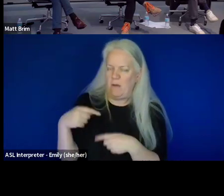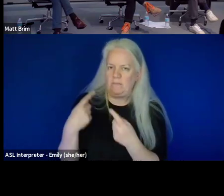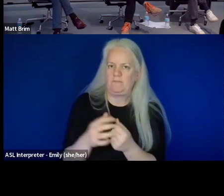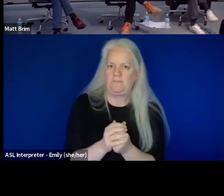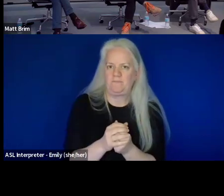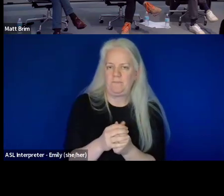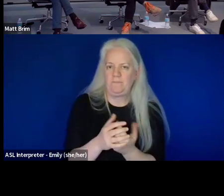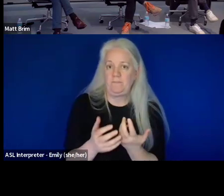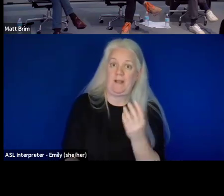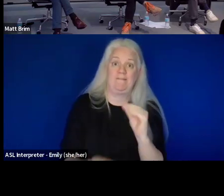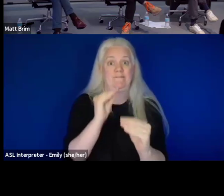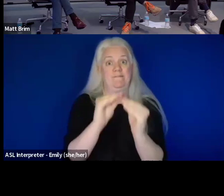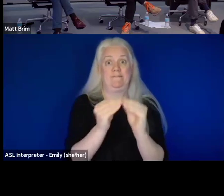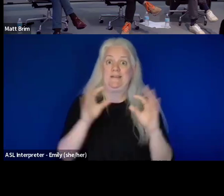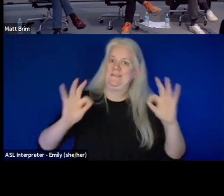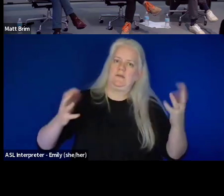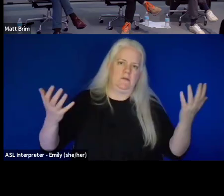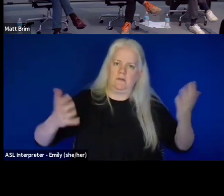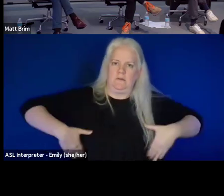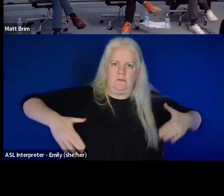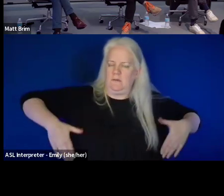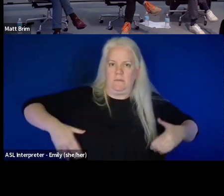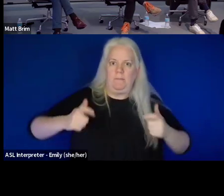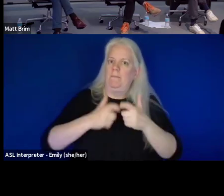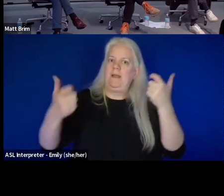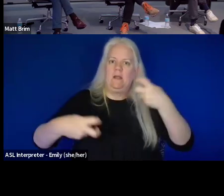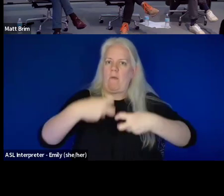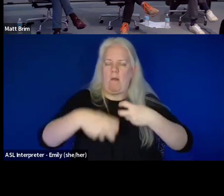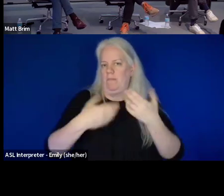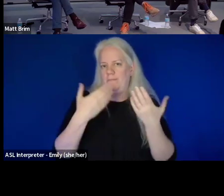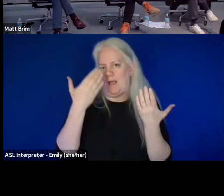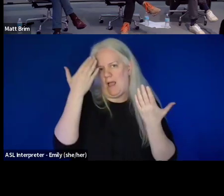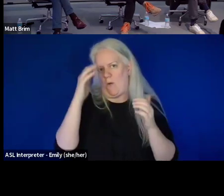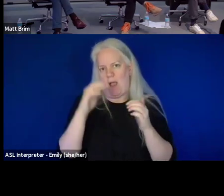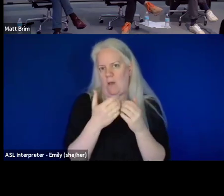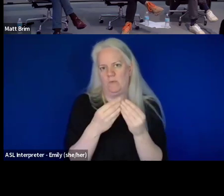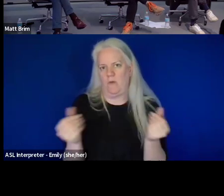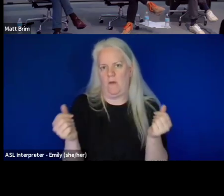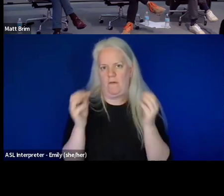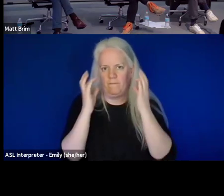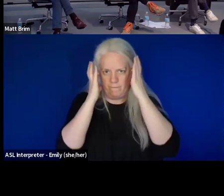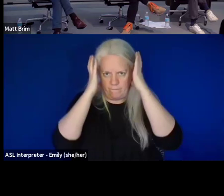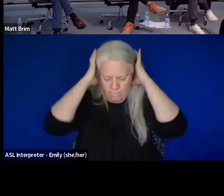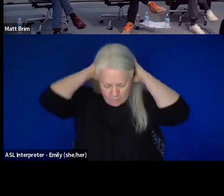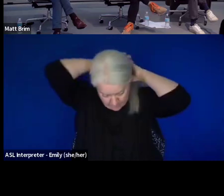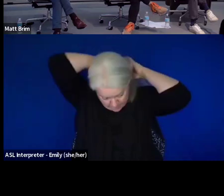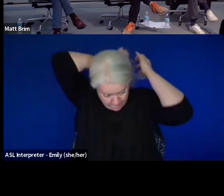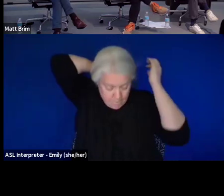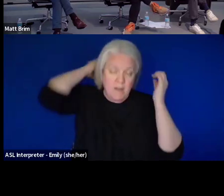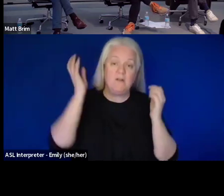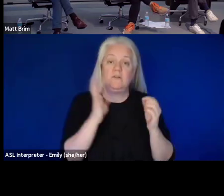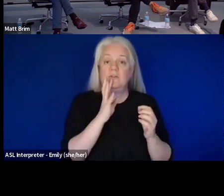able to crack or figure. It's a big problem. And talking with both